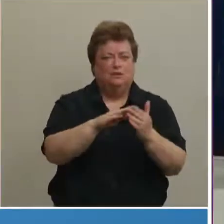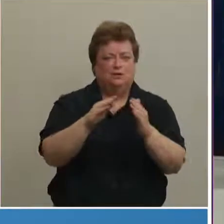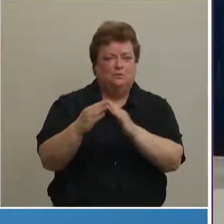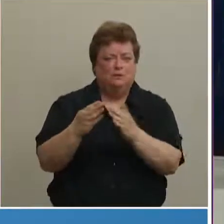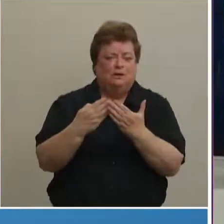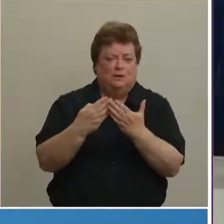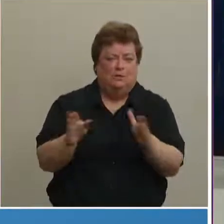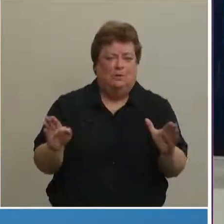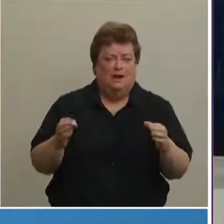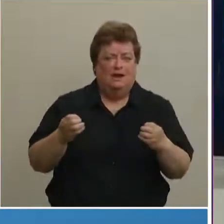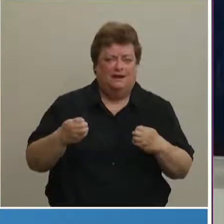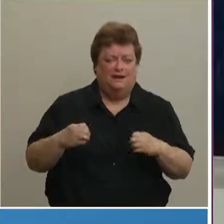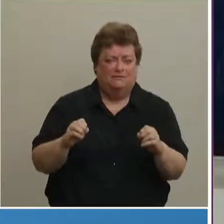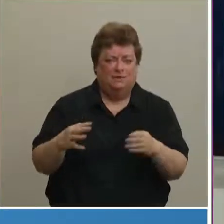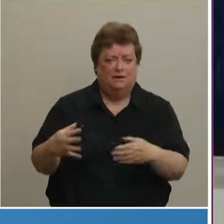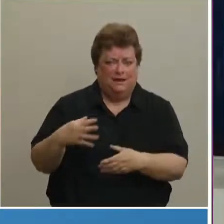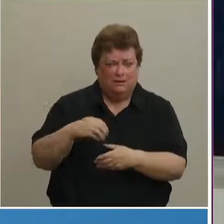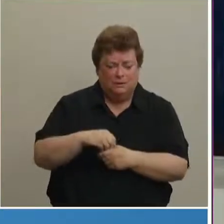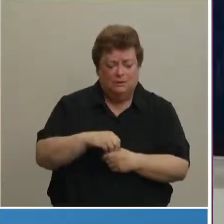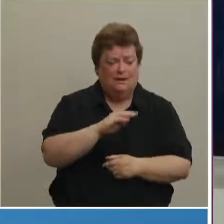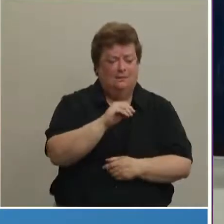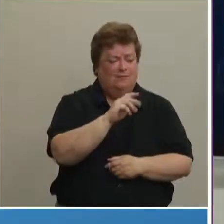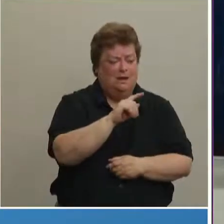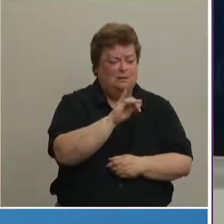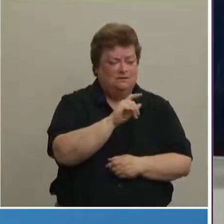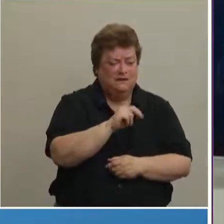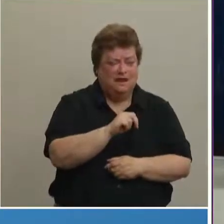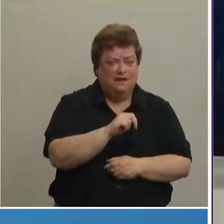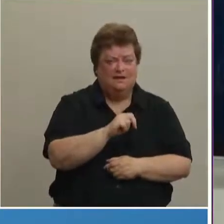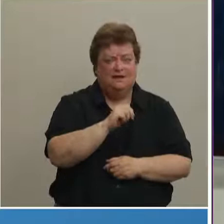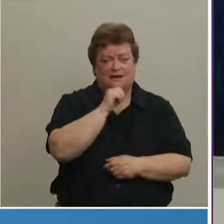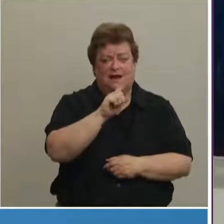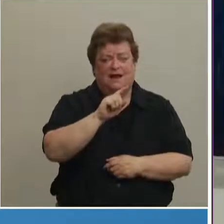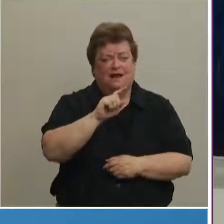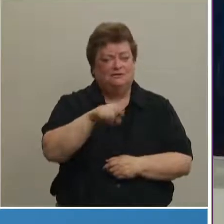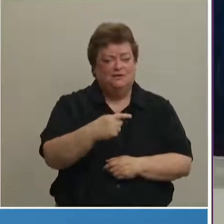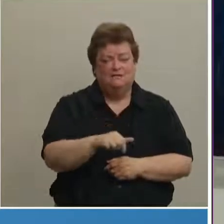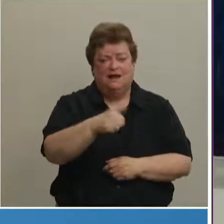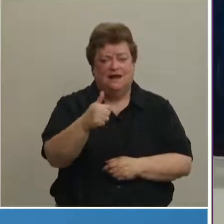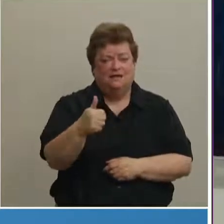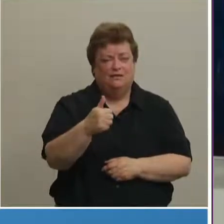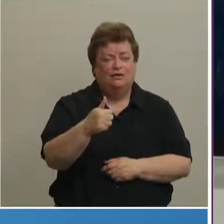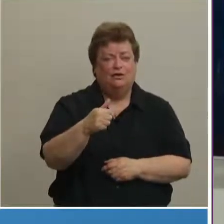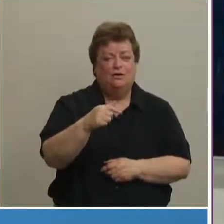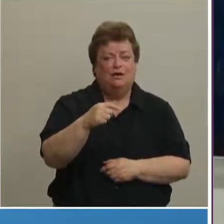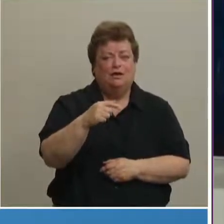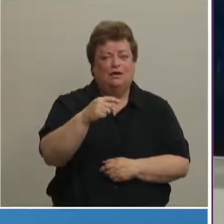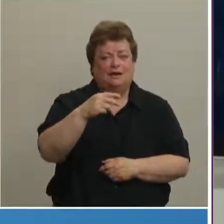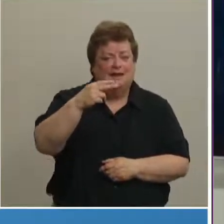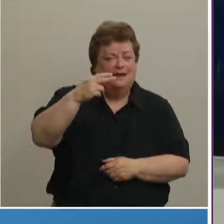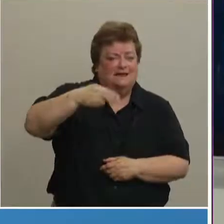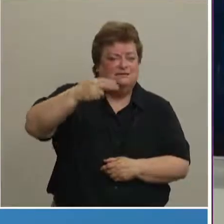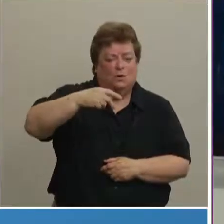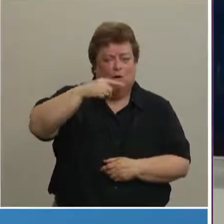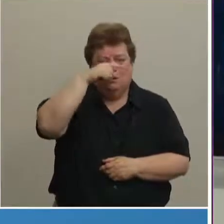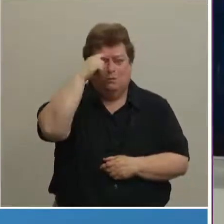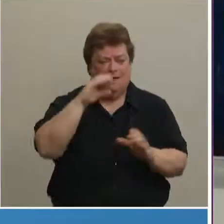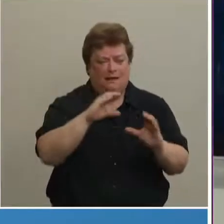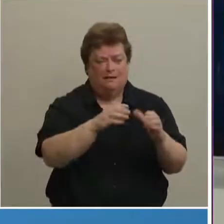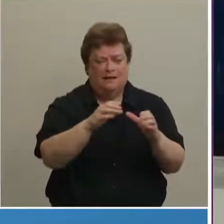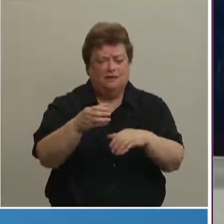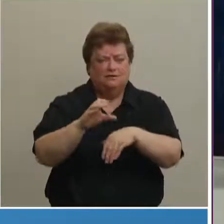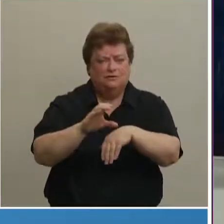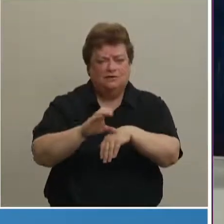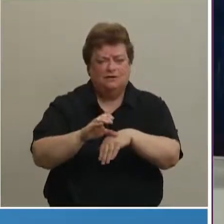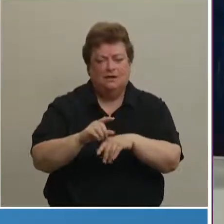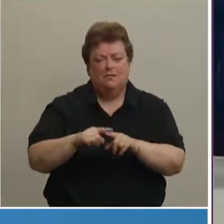community-wide effort, including not just Mount Zion, not just other historical Black congregations, but also the Black